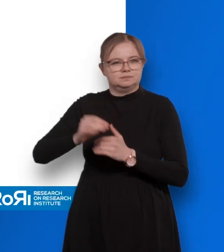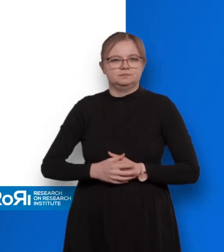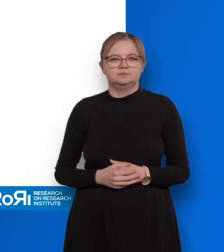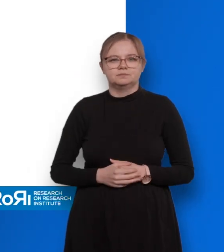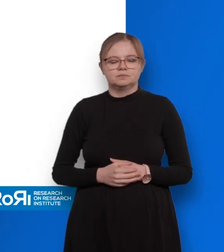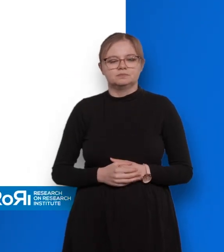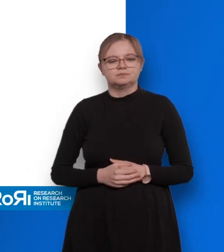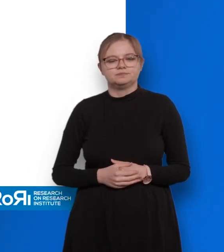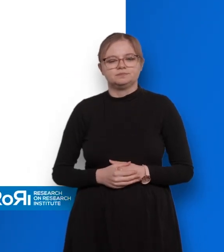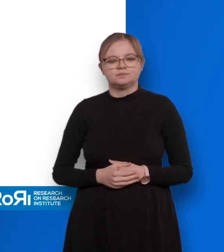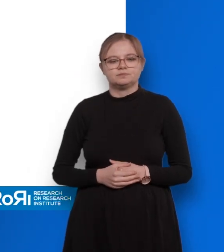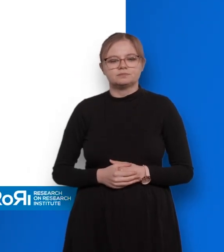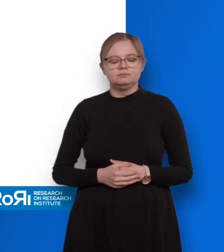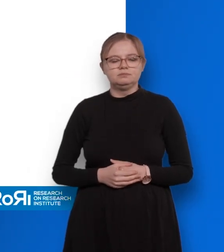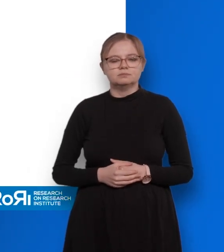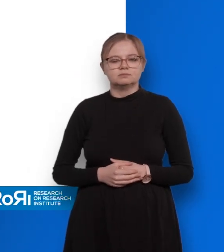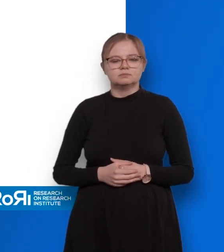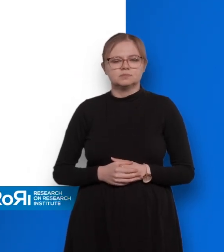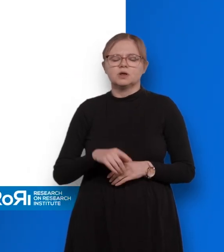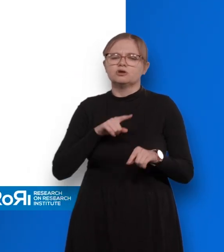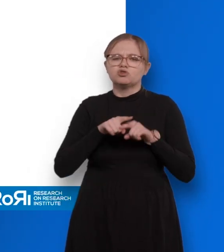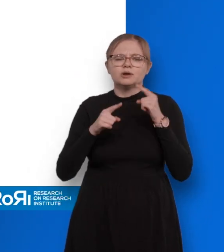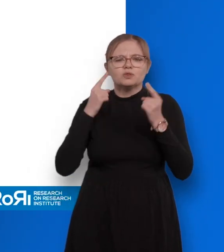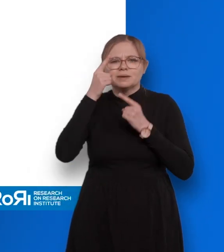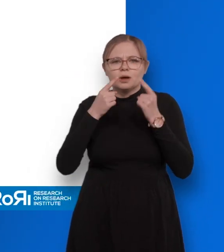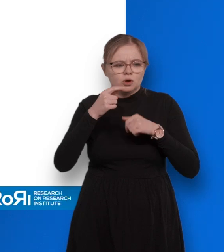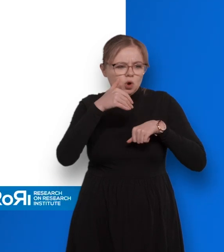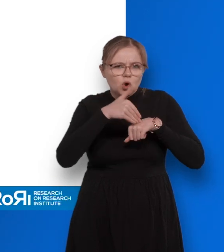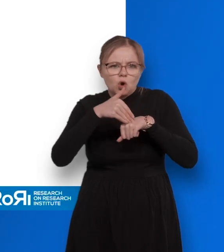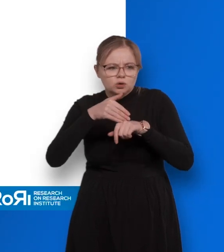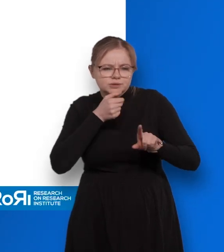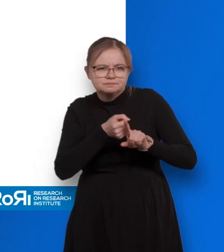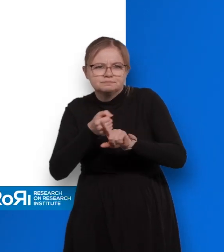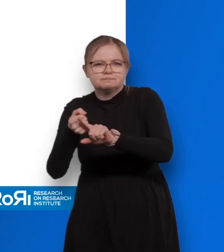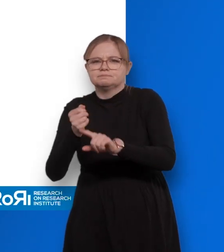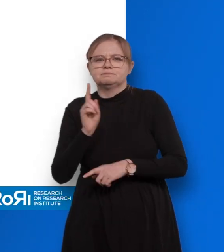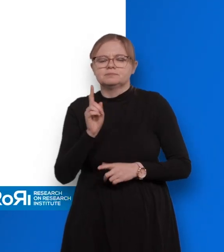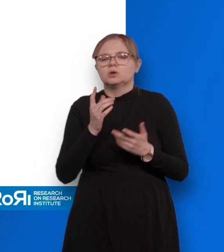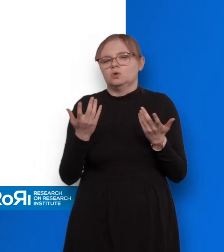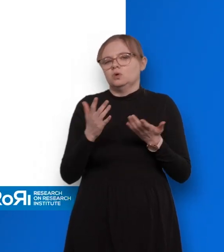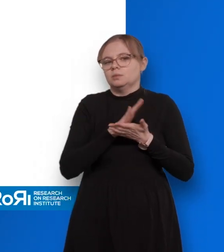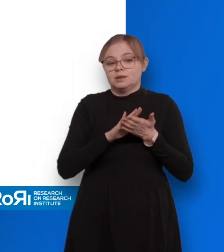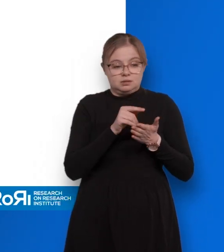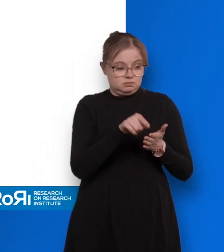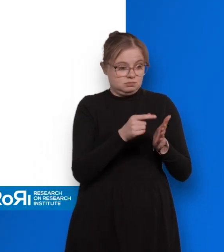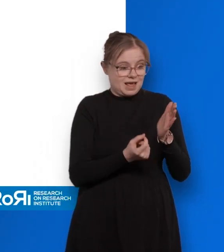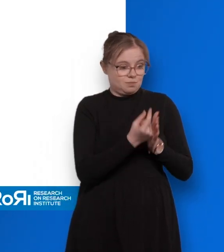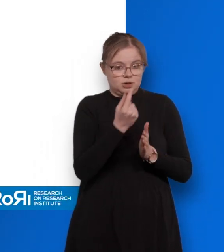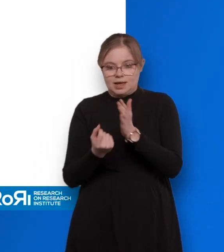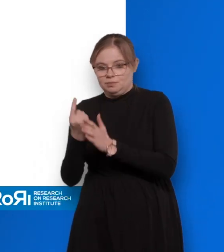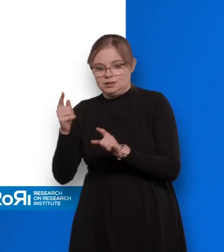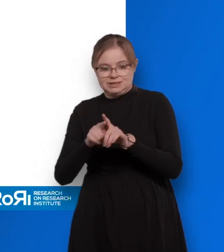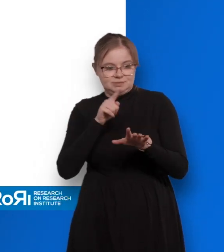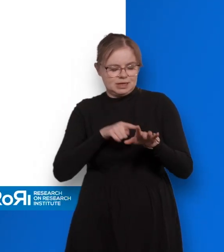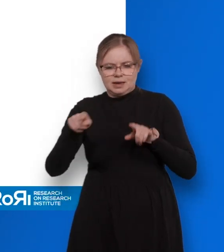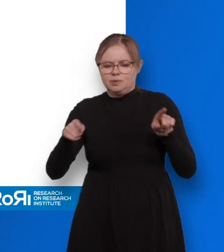trying to ascend the ladder of strong causal inference. So what that means is knowing what didn't just happen